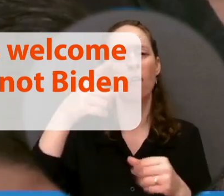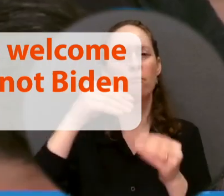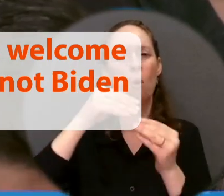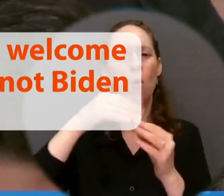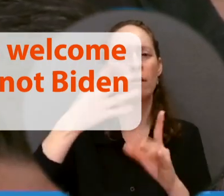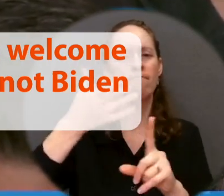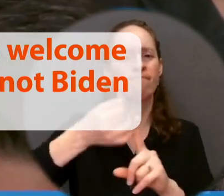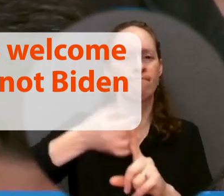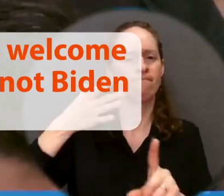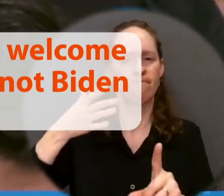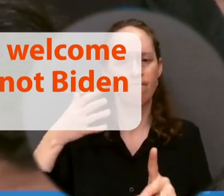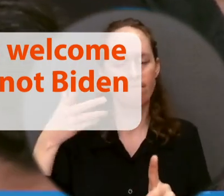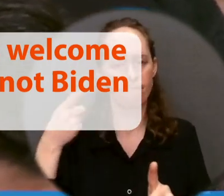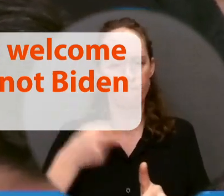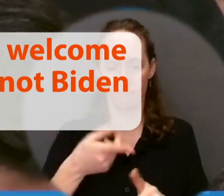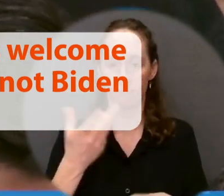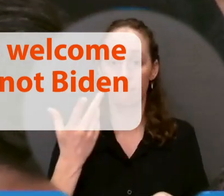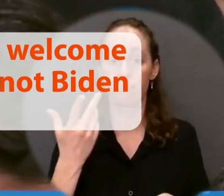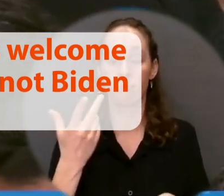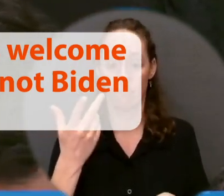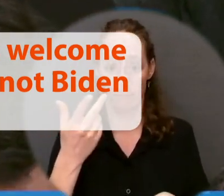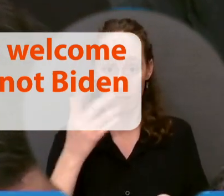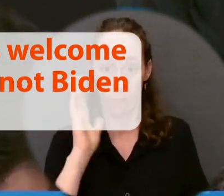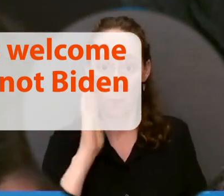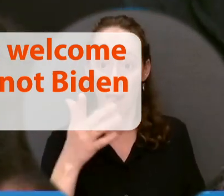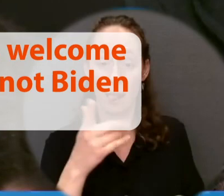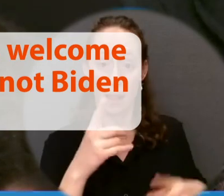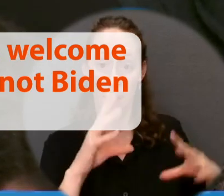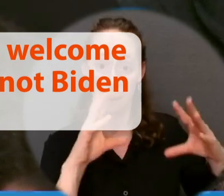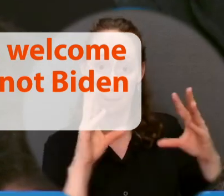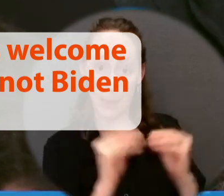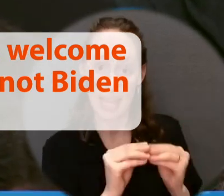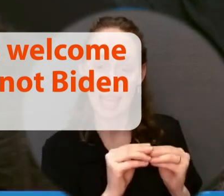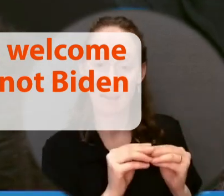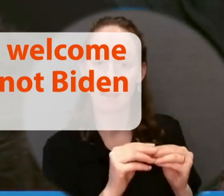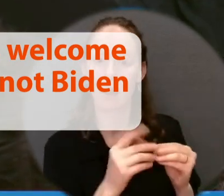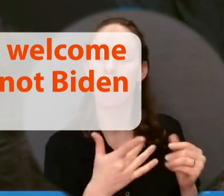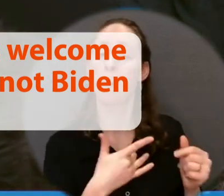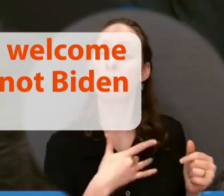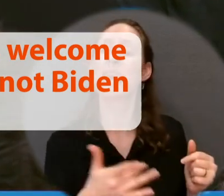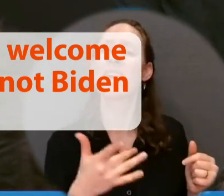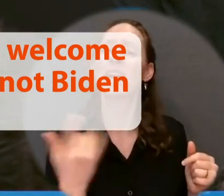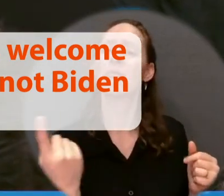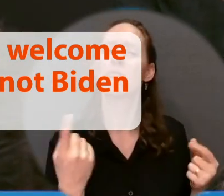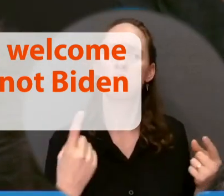meeting? It's tradition for the press to be brought in when the president speaks to the Speaker of the House.